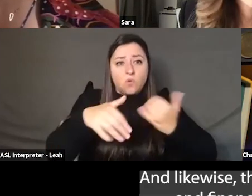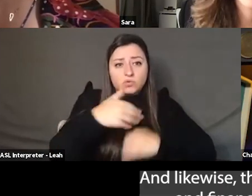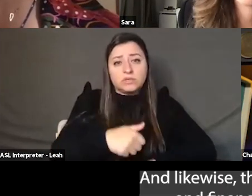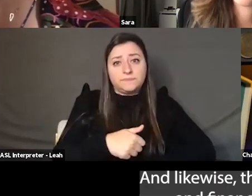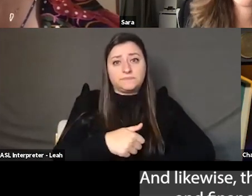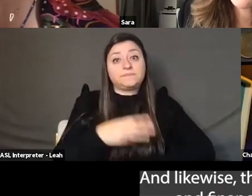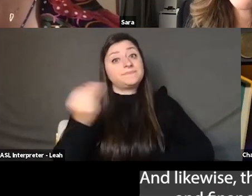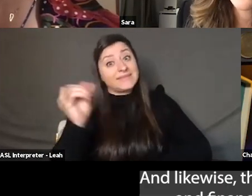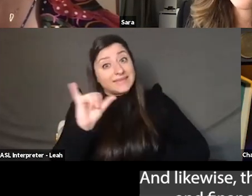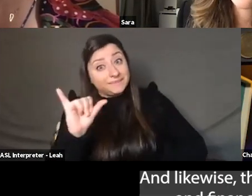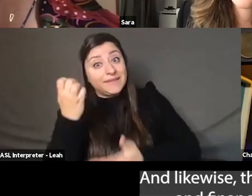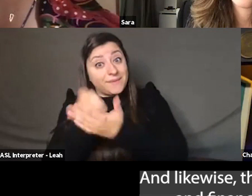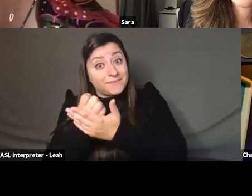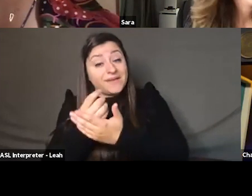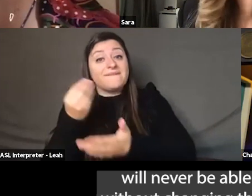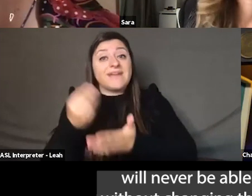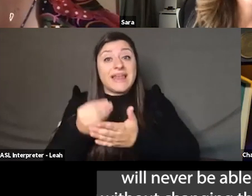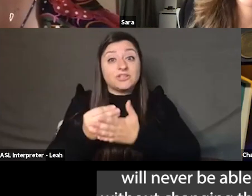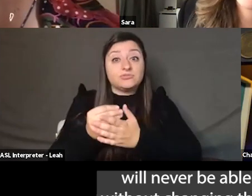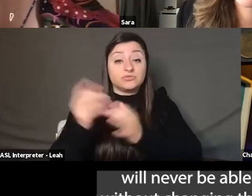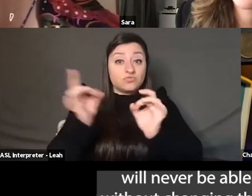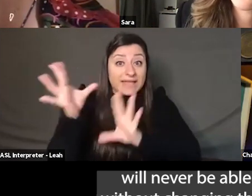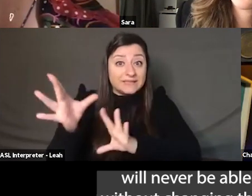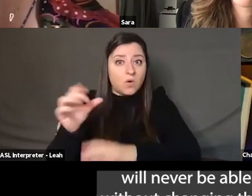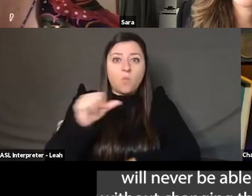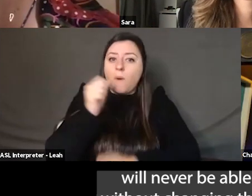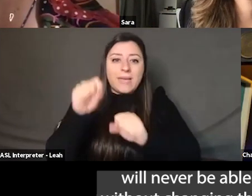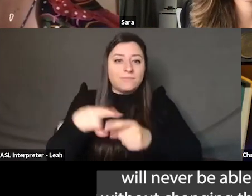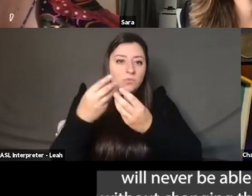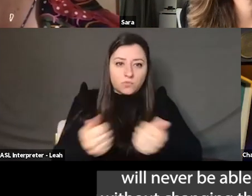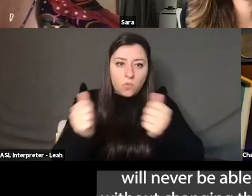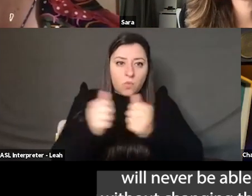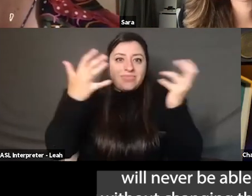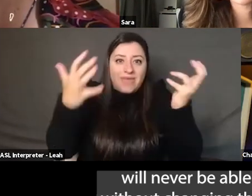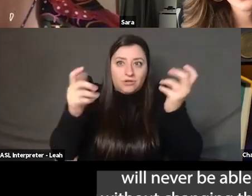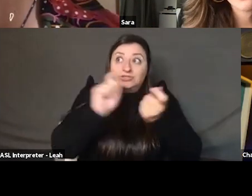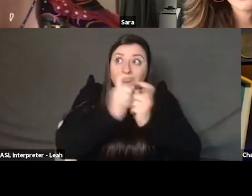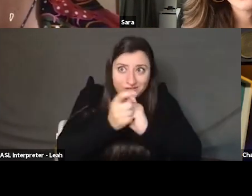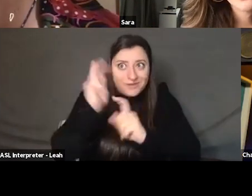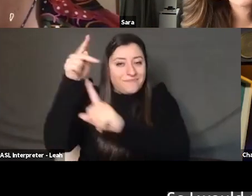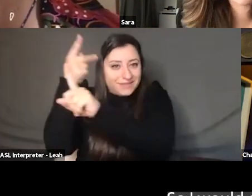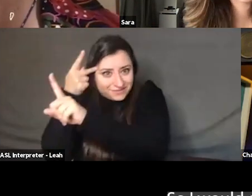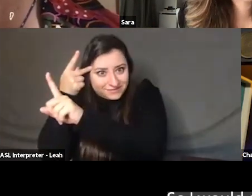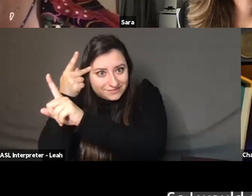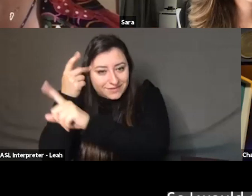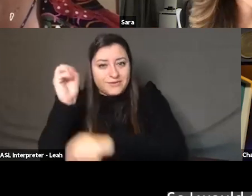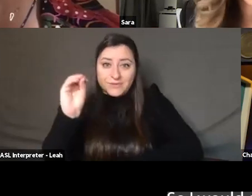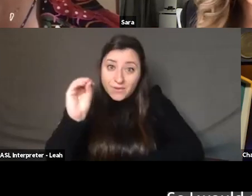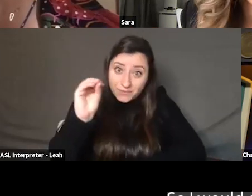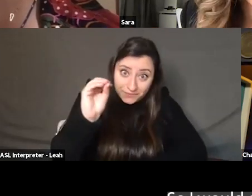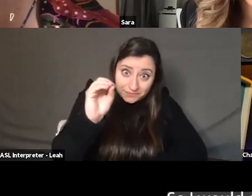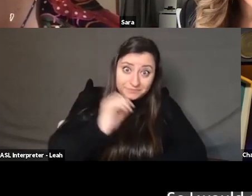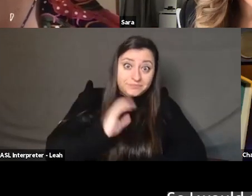And likewise, the economic and financial crisis will never be able to be resolved without changing the political regime. So I would even